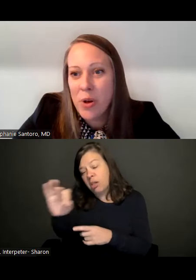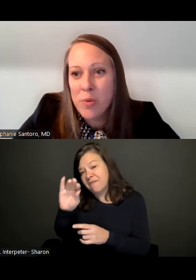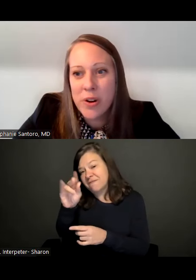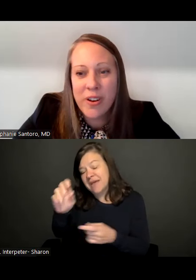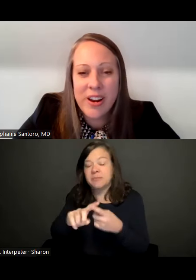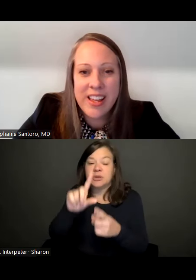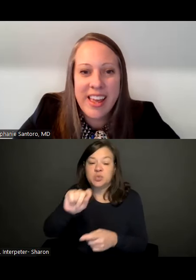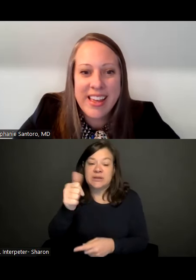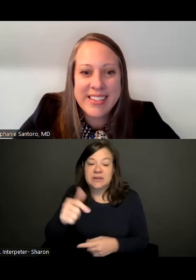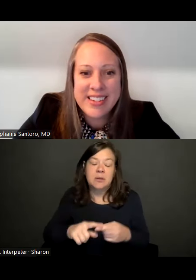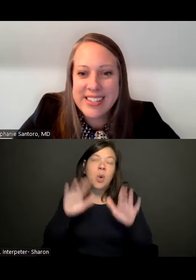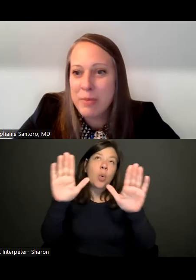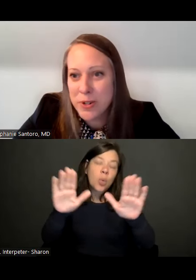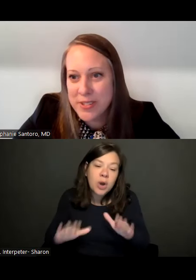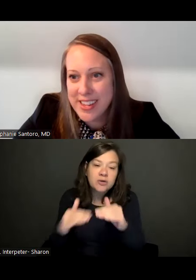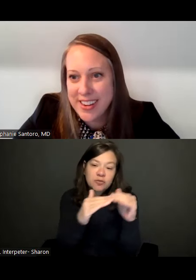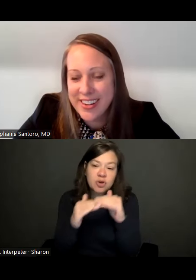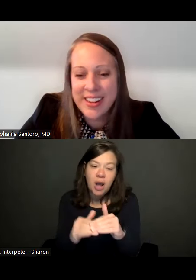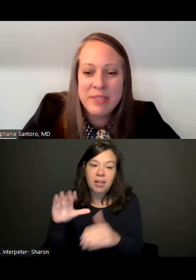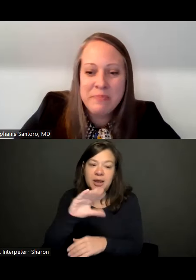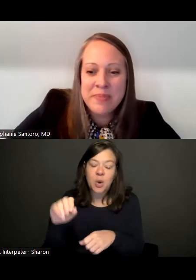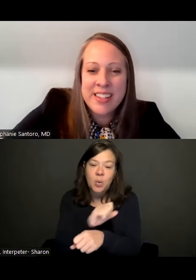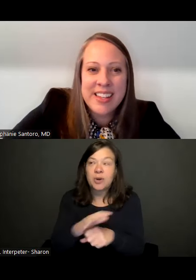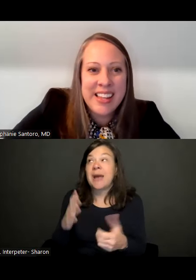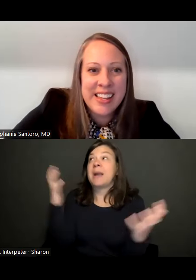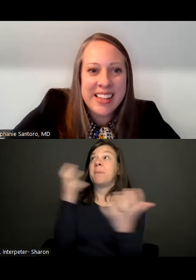colleague and coworker and an exceptional skier.